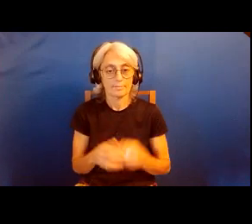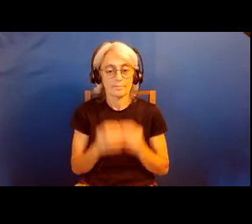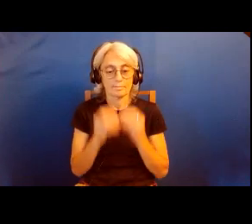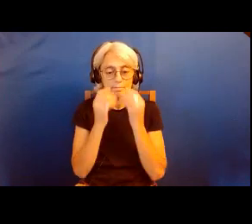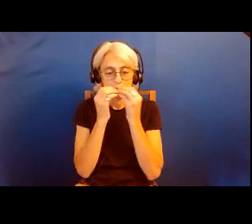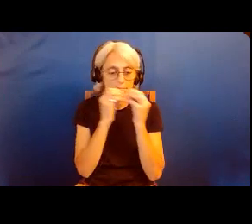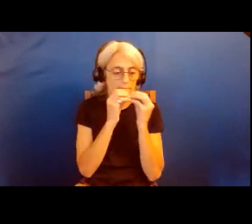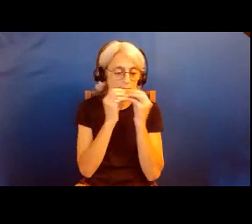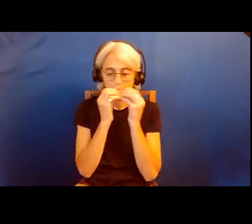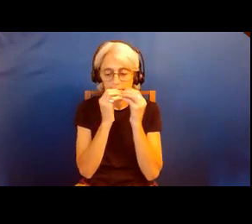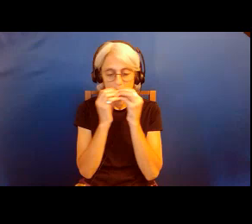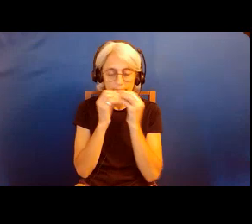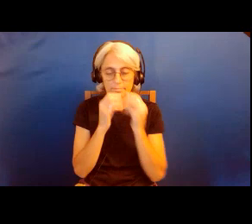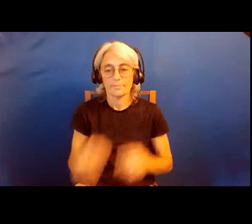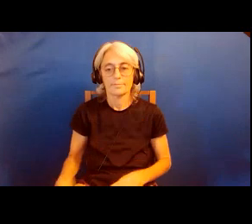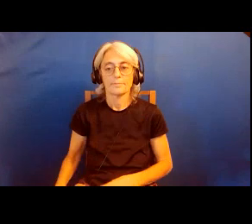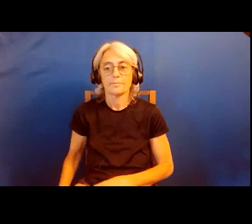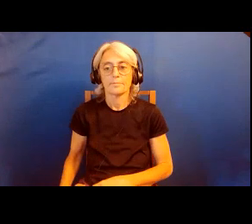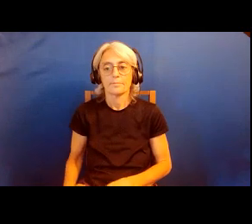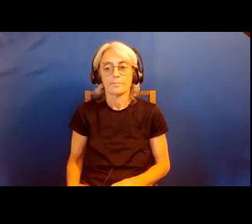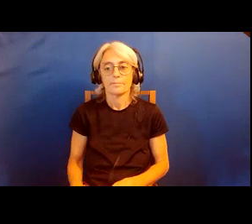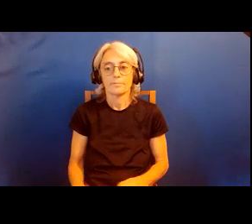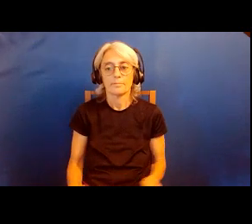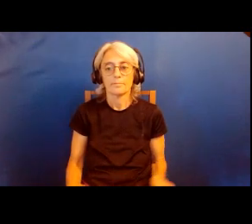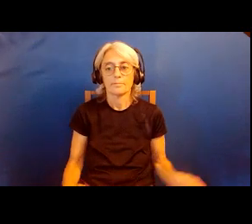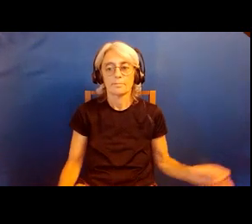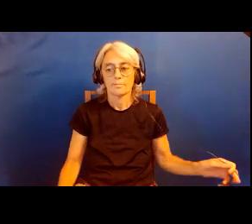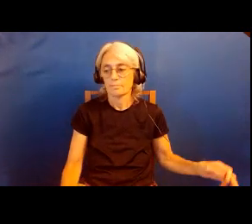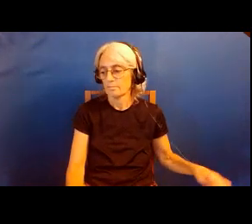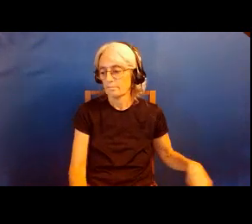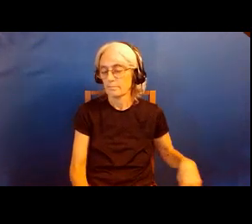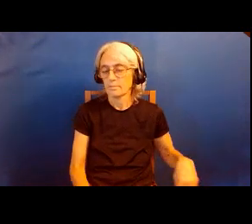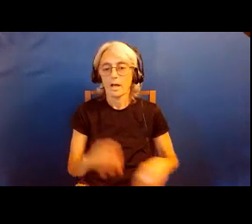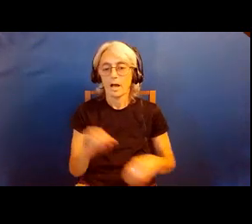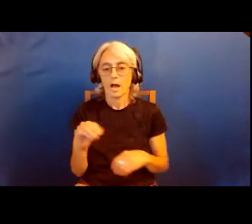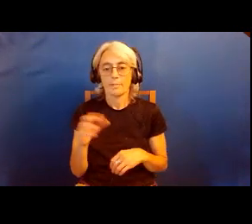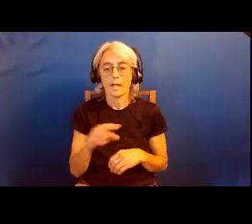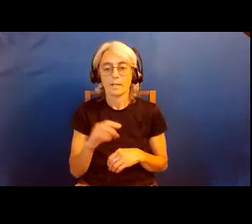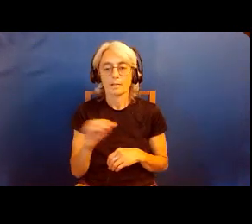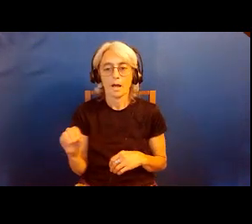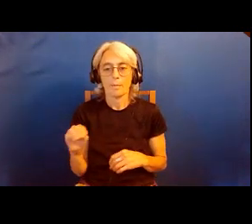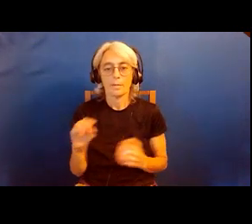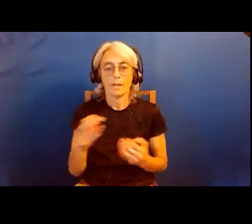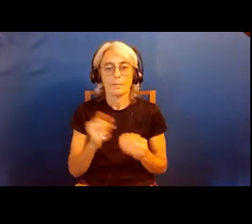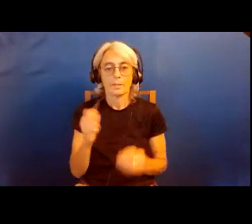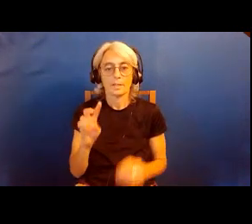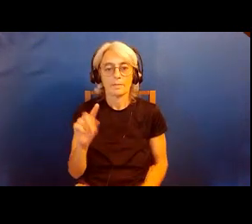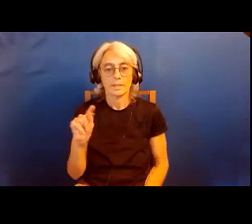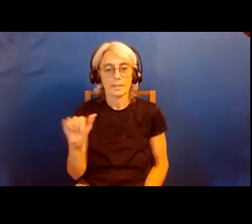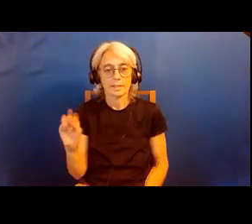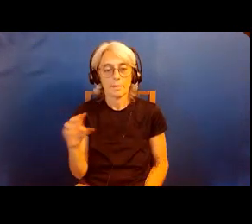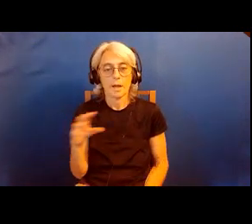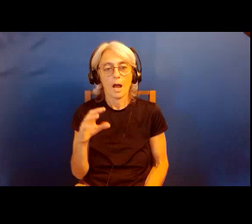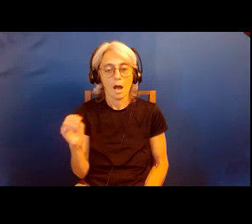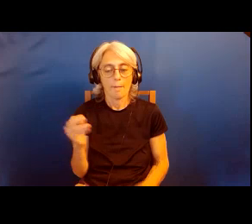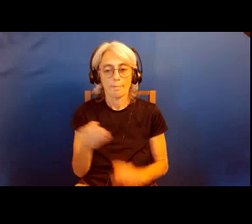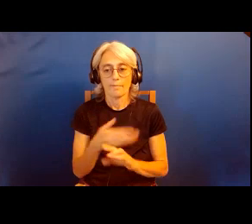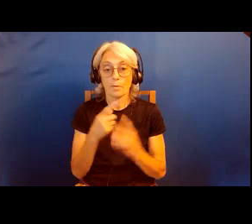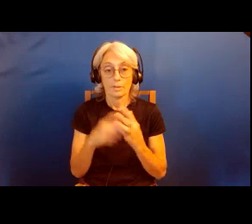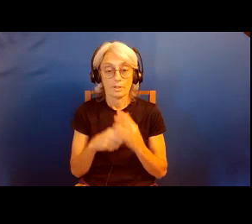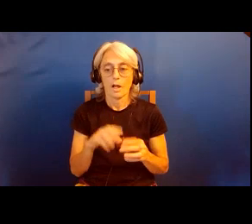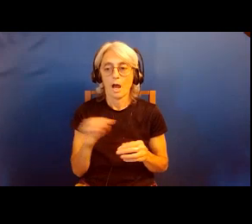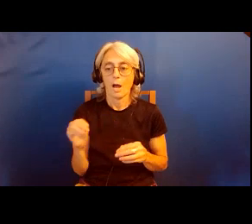you. Really appreciate it. Next up, item 17, Tim. And before we start, just want